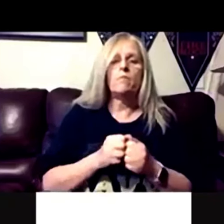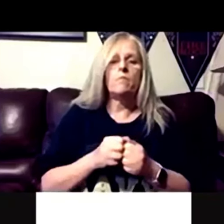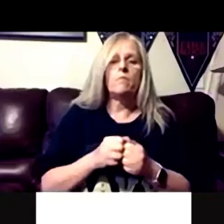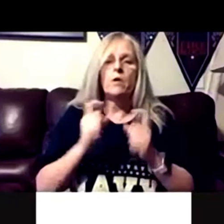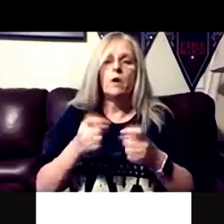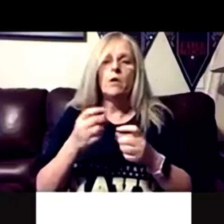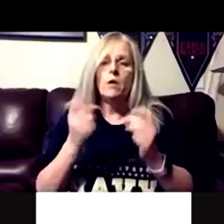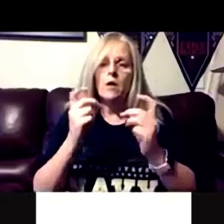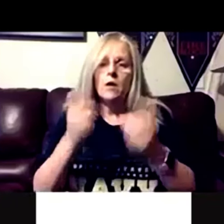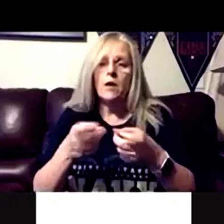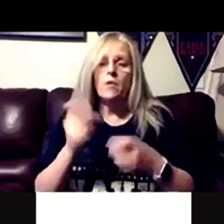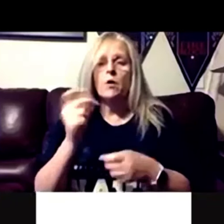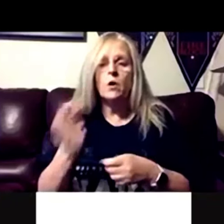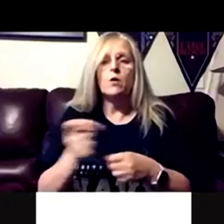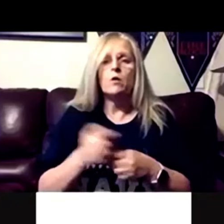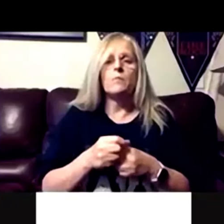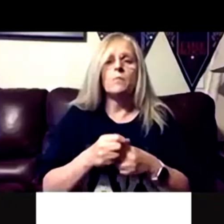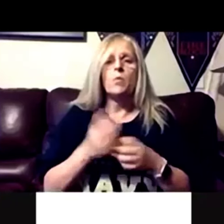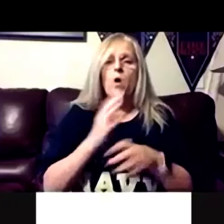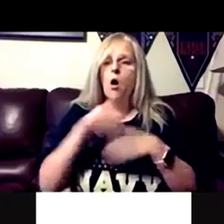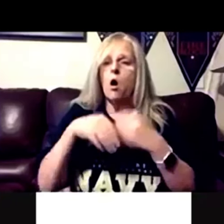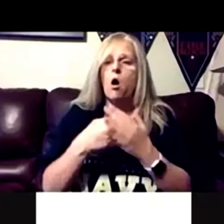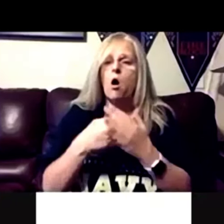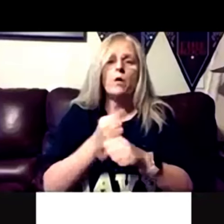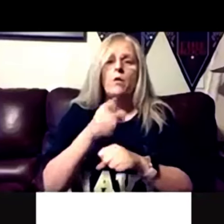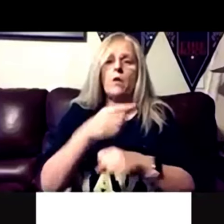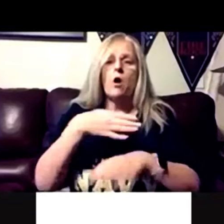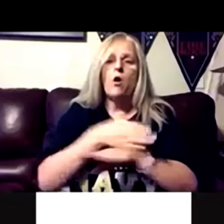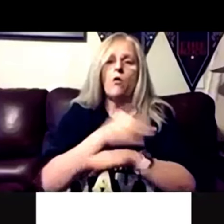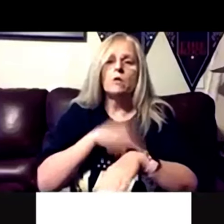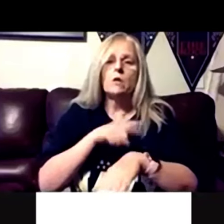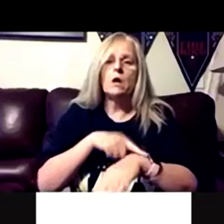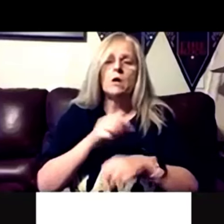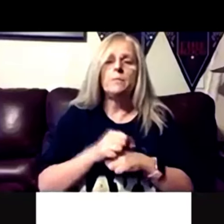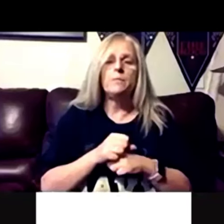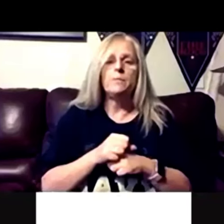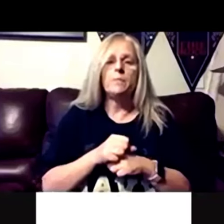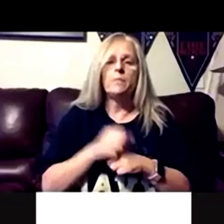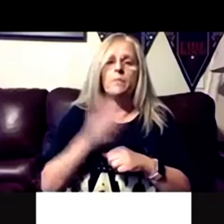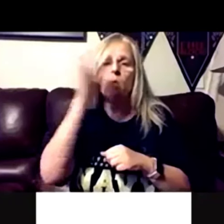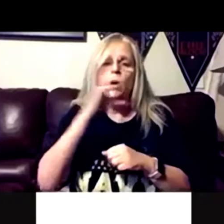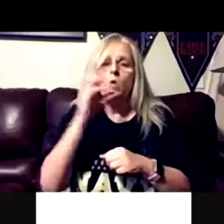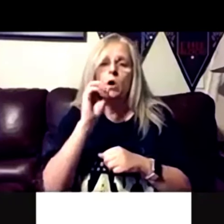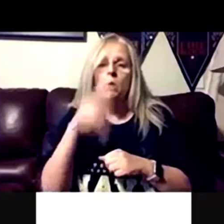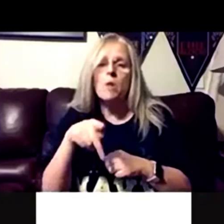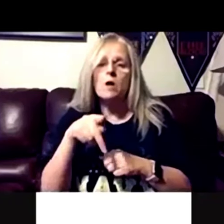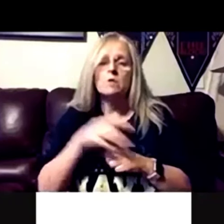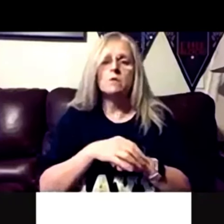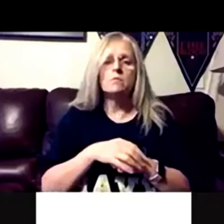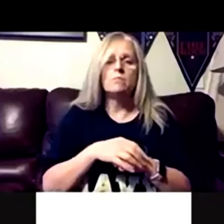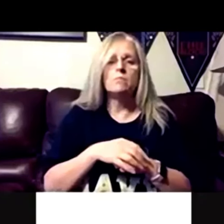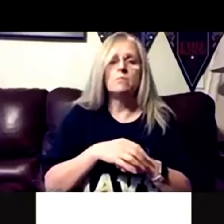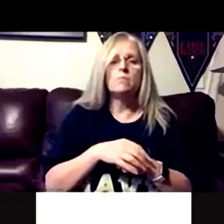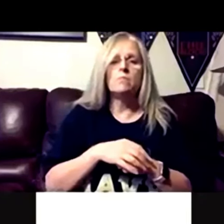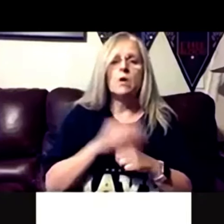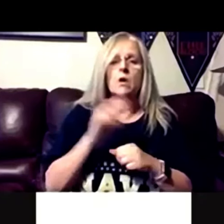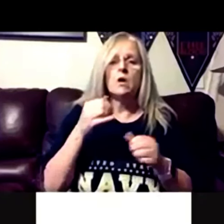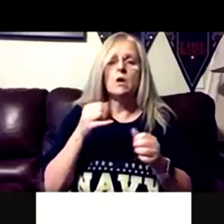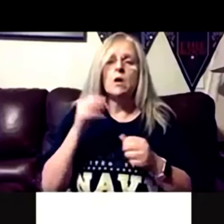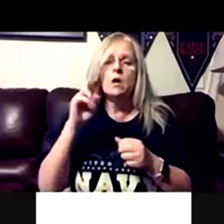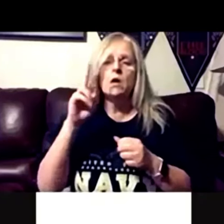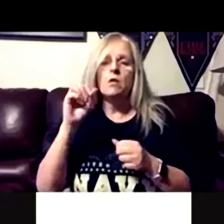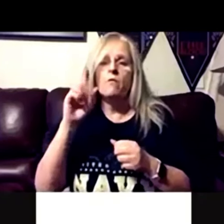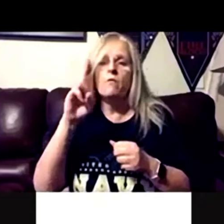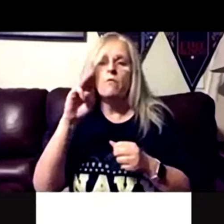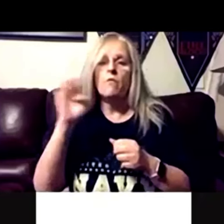we will all get there over time. So as we look at ONPASSIVE, it is the sheer volume that they're going to